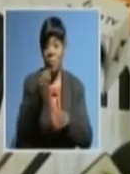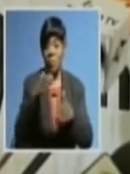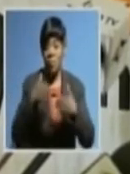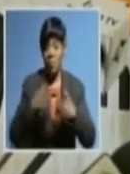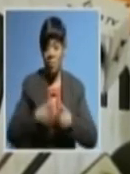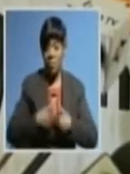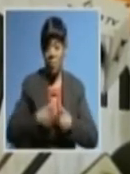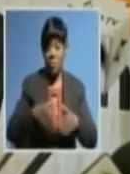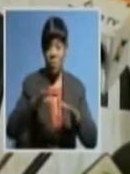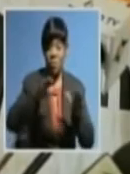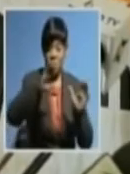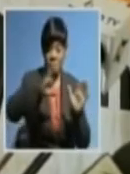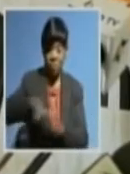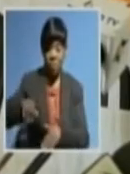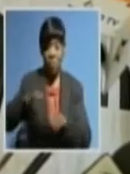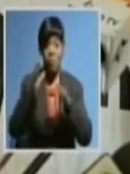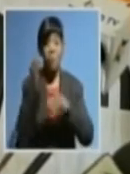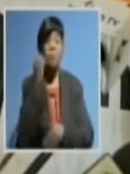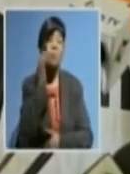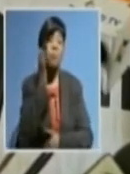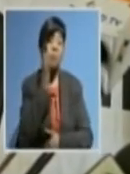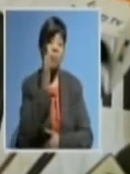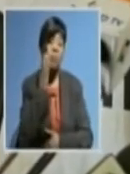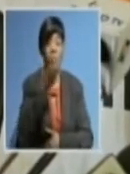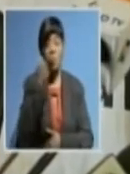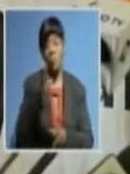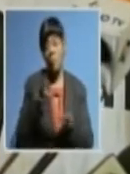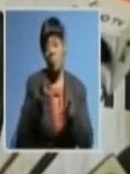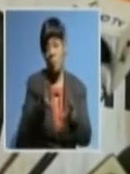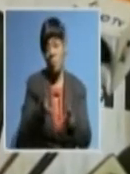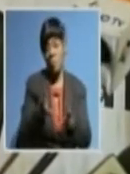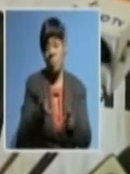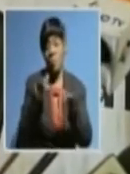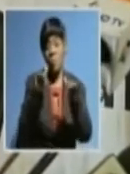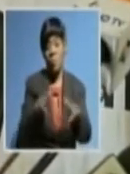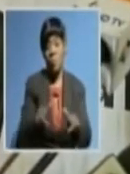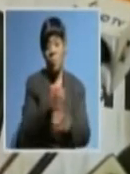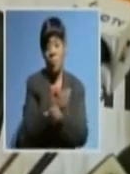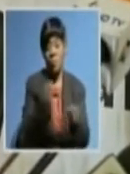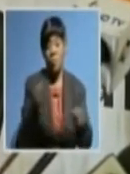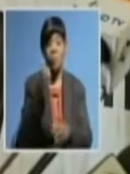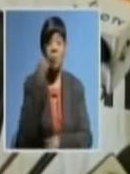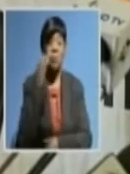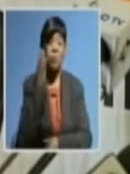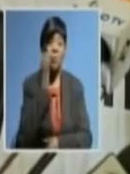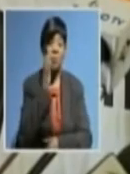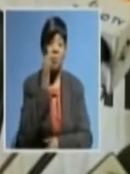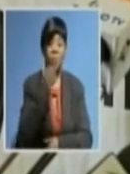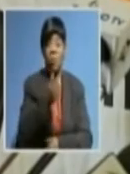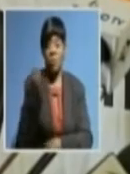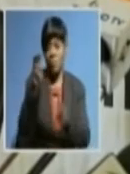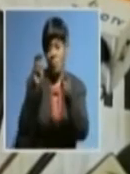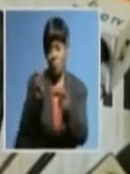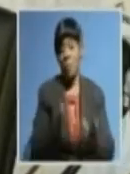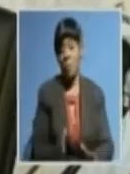please don't. It's the best way for you to remain safe. Stay at home. Every person you're in contact with is a risk.